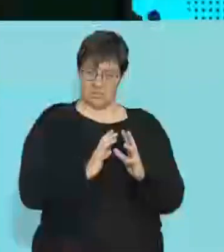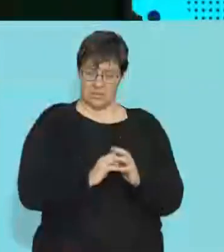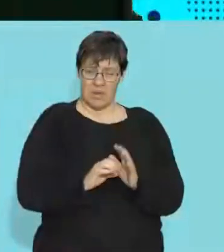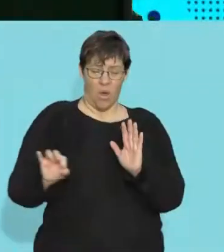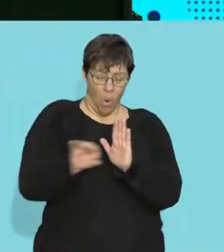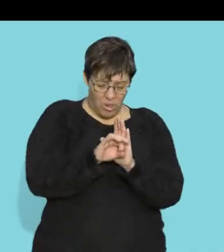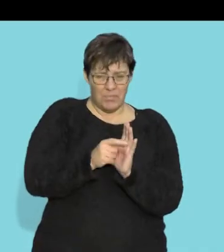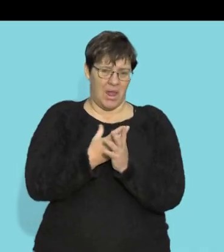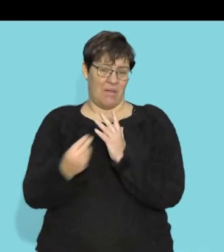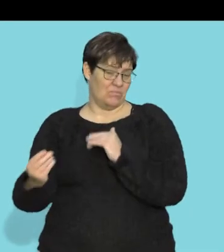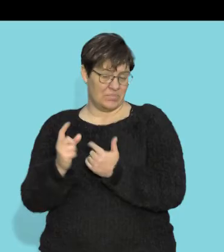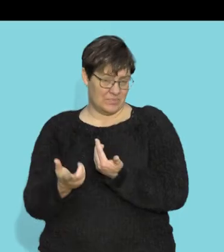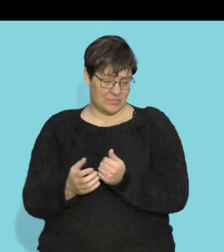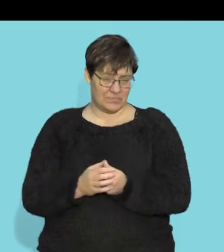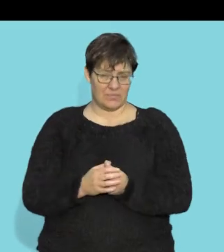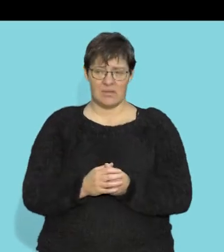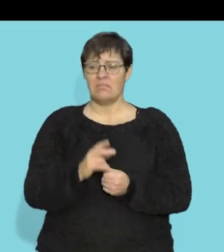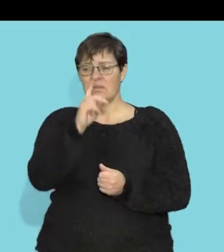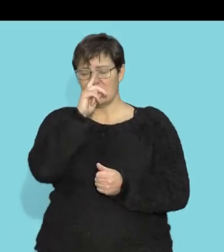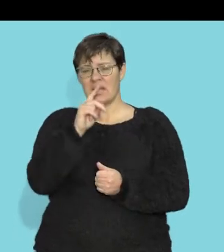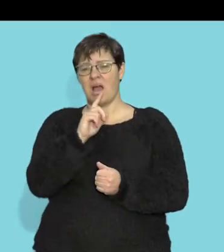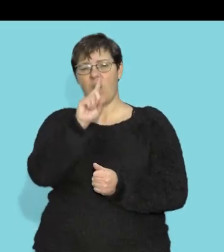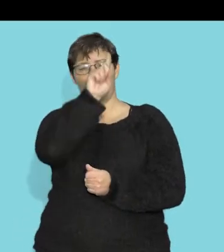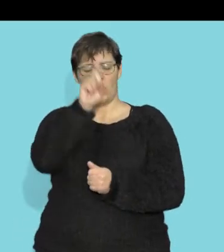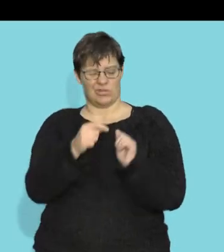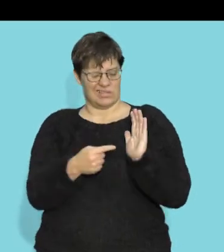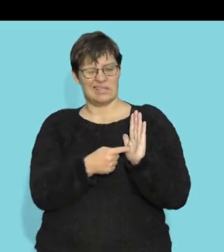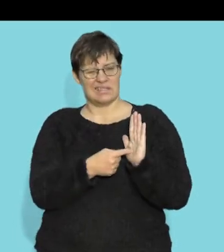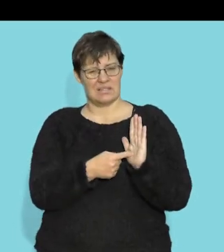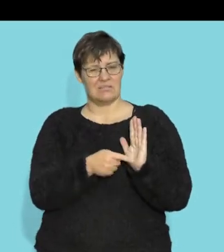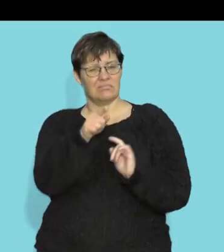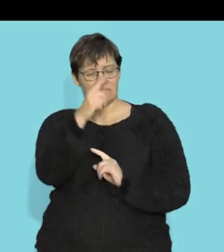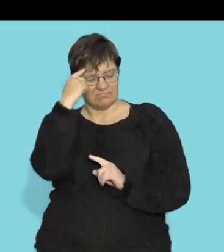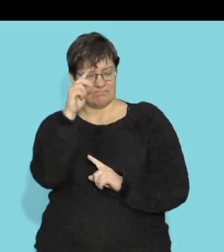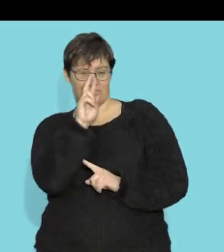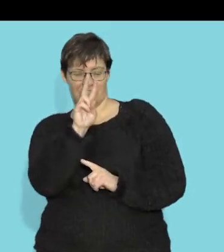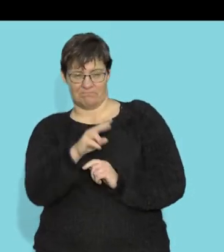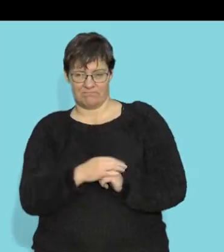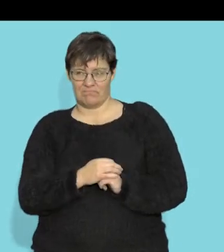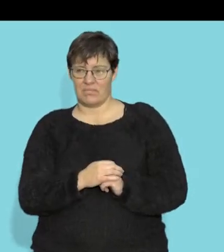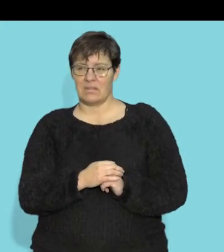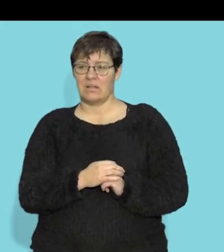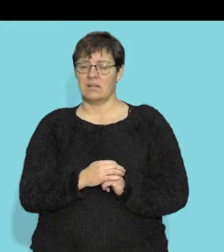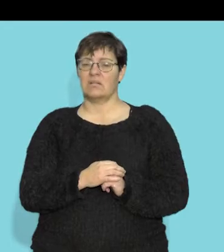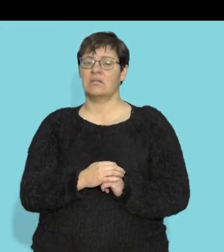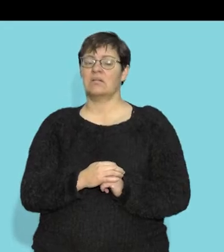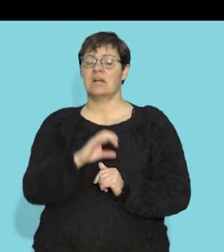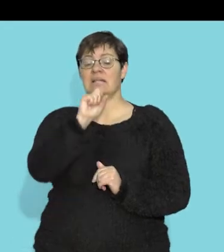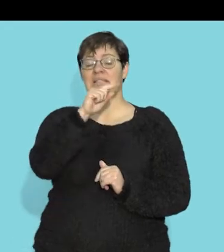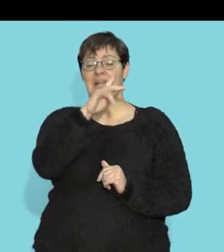being all the time. Now I've put a little bit of a picture on, a bit of a question on the board here for you. And it